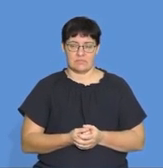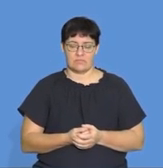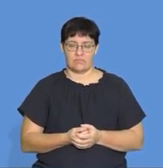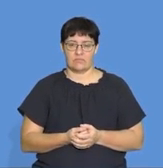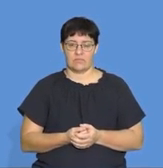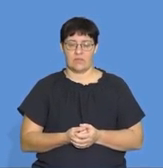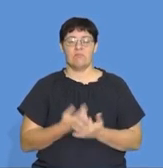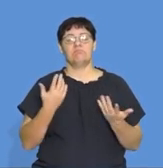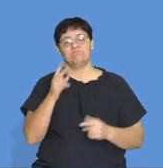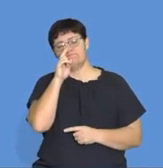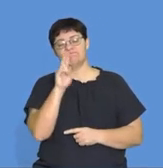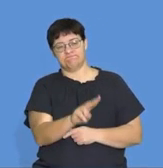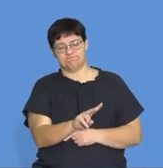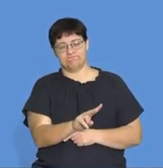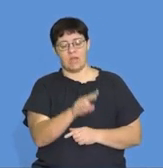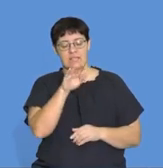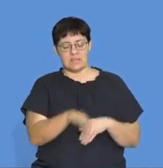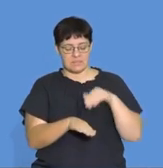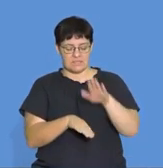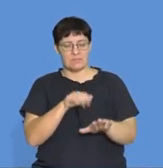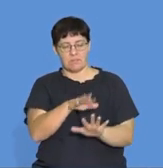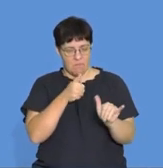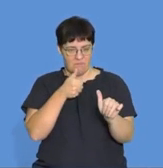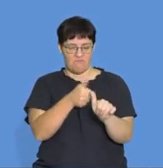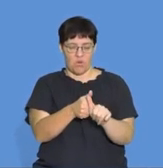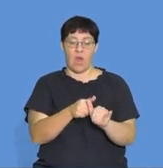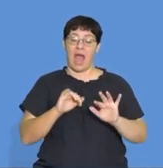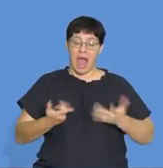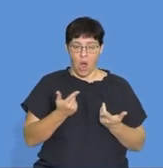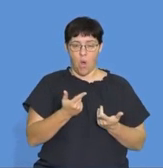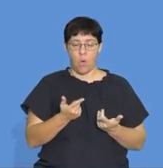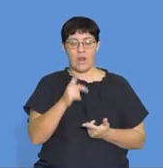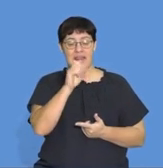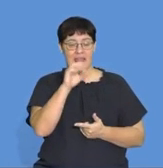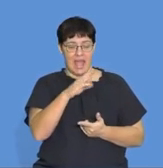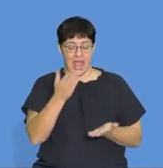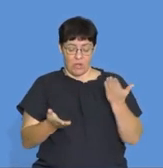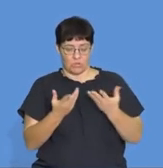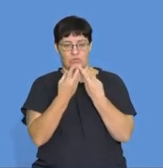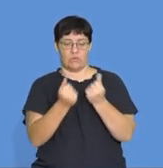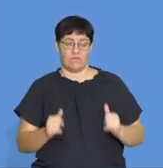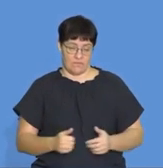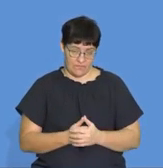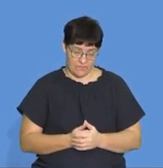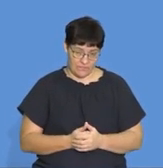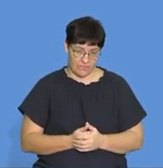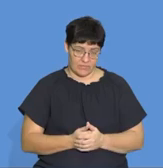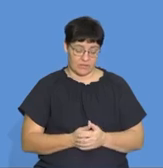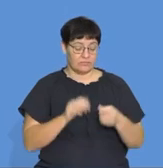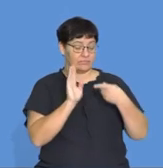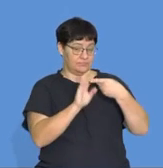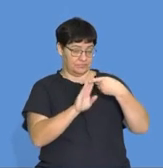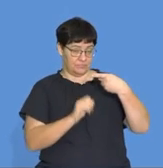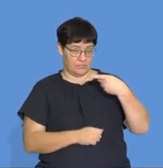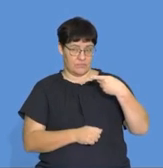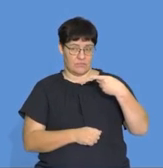So let's look at the steps that I want you to follow when solving linear equations. Step 1. You are to expand